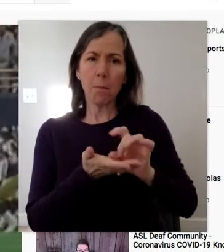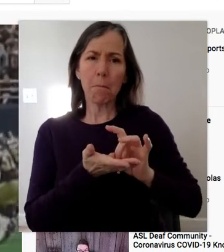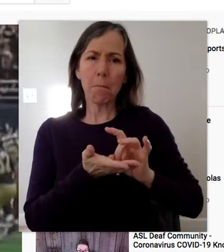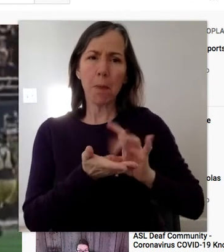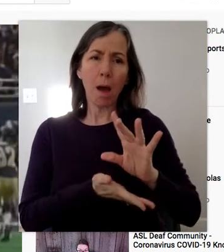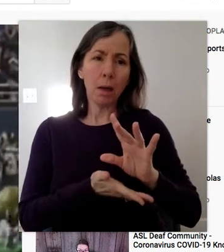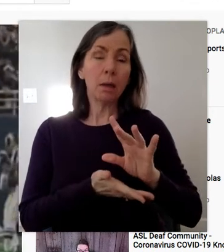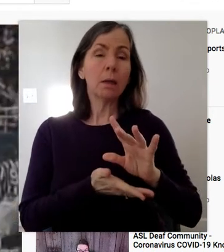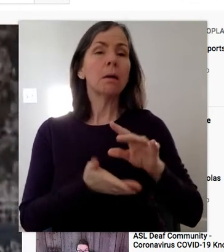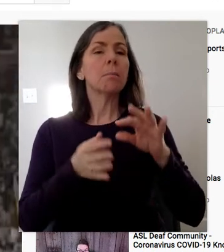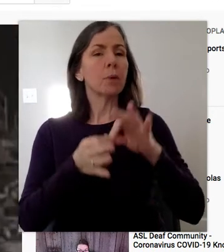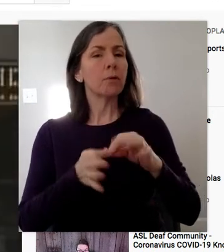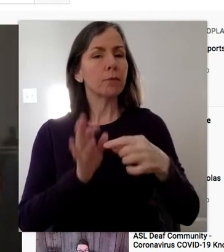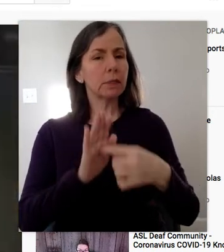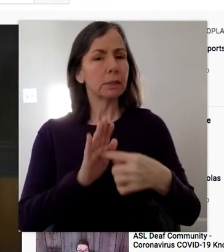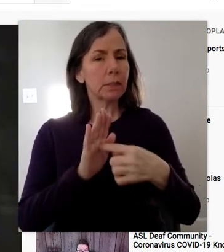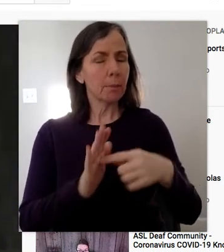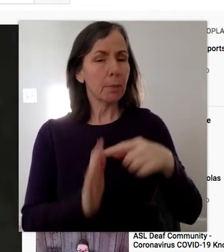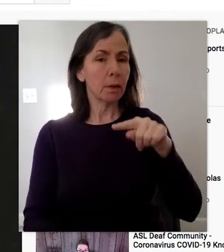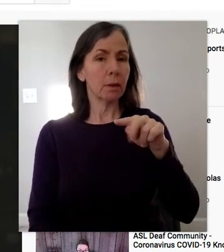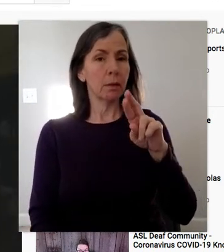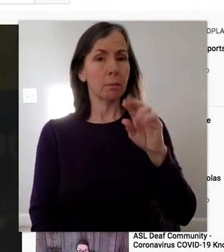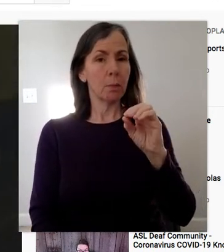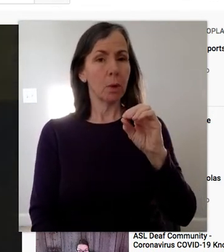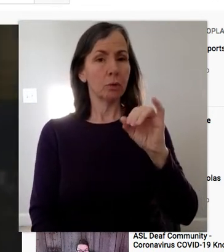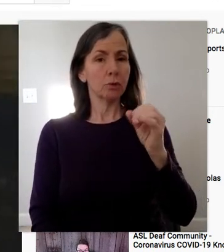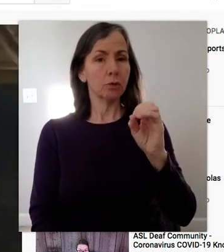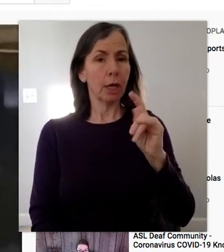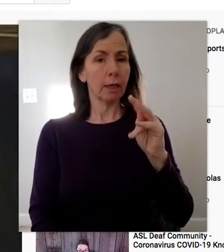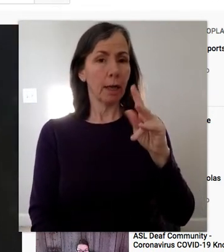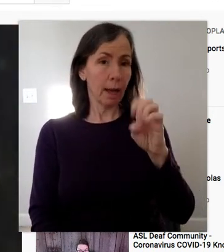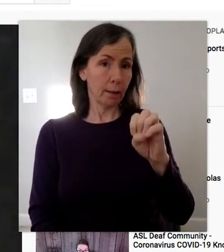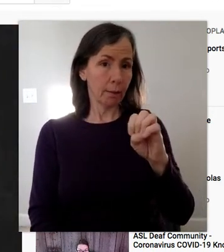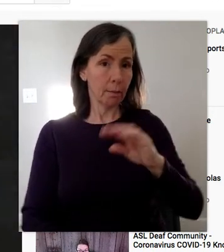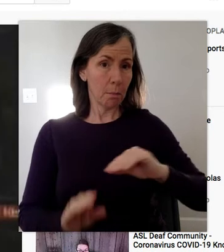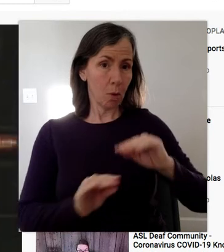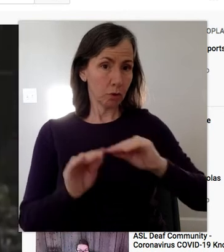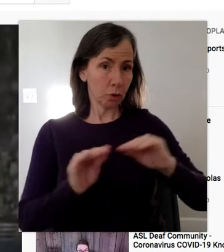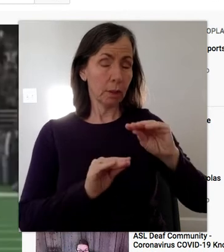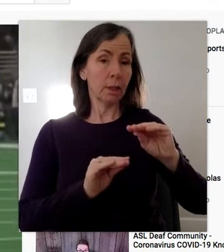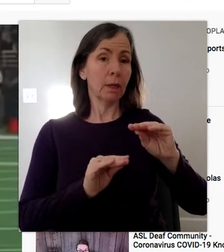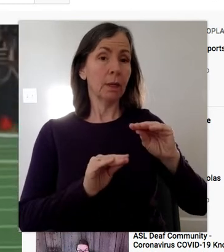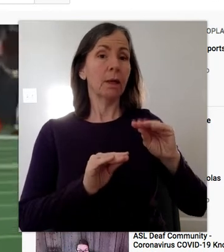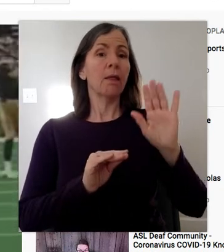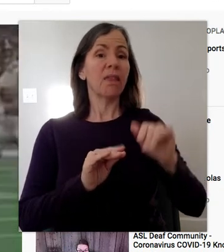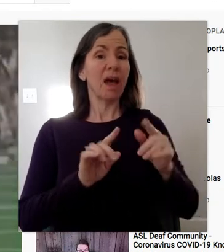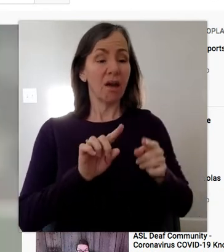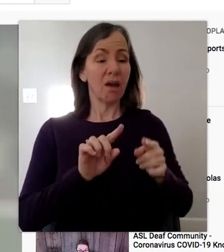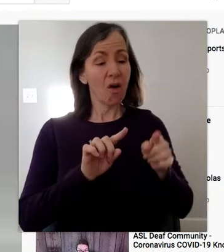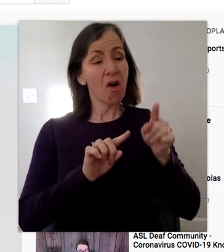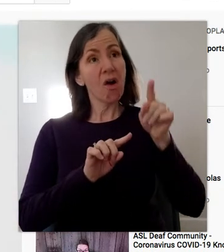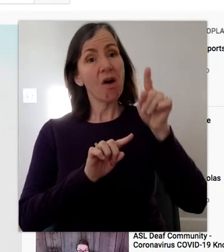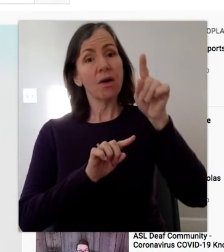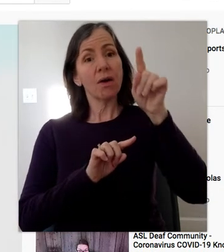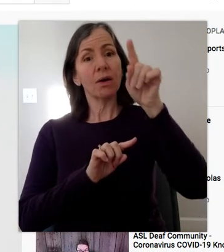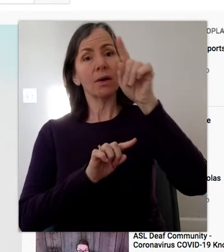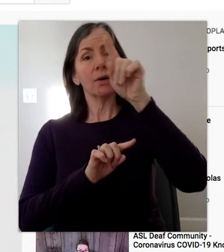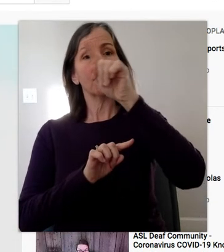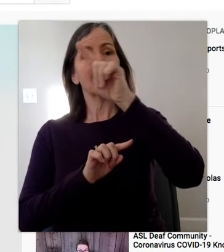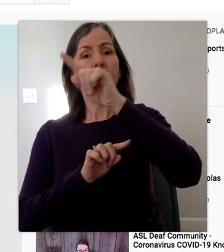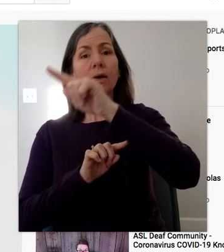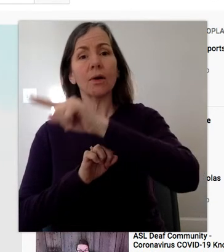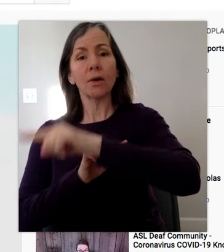motion. And the arc the ball makes as it slices through the air is something that has been studied by scientists for centuries, all the